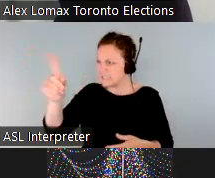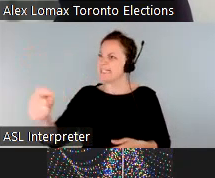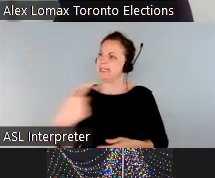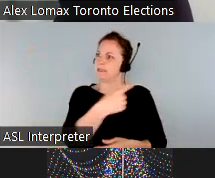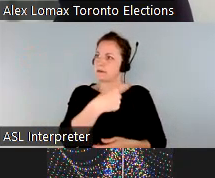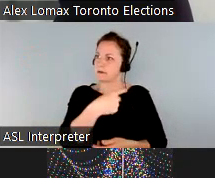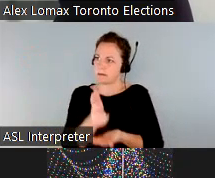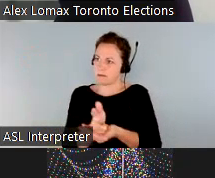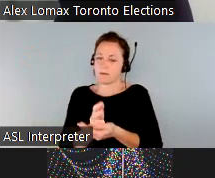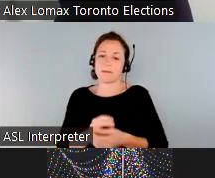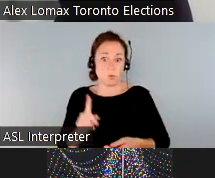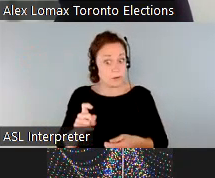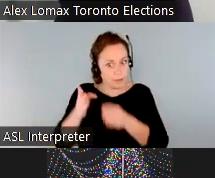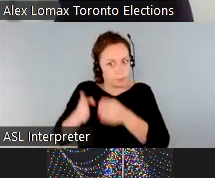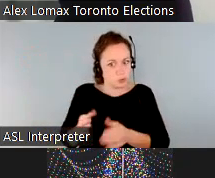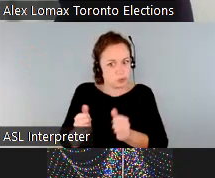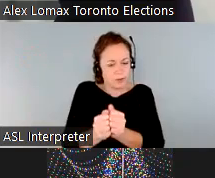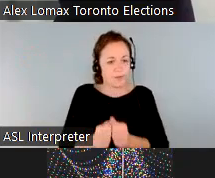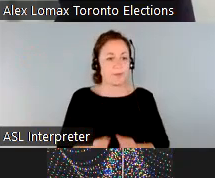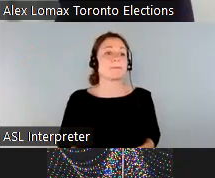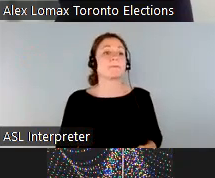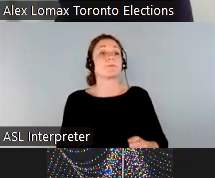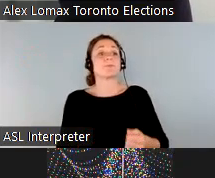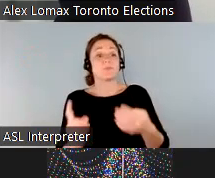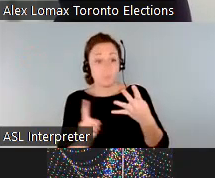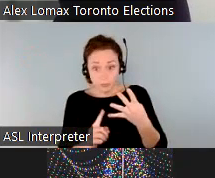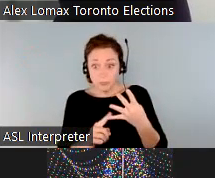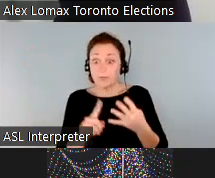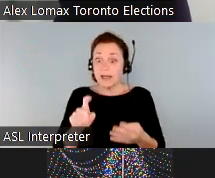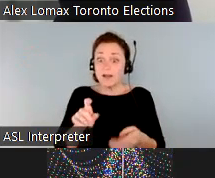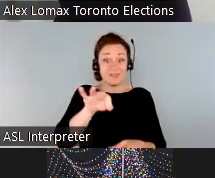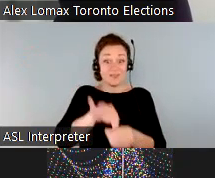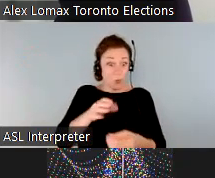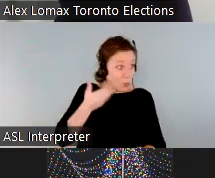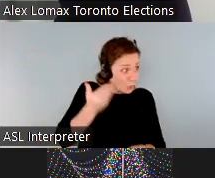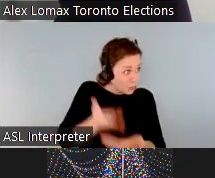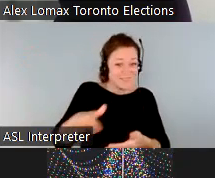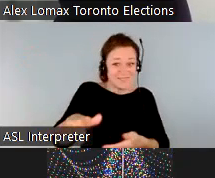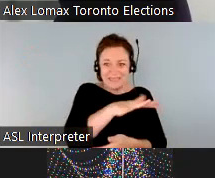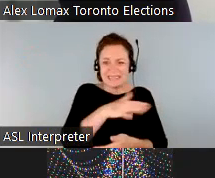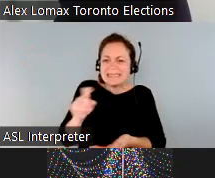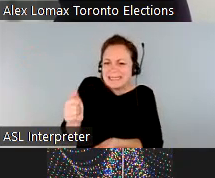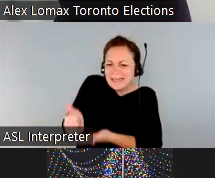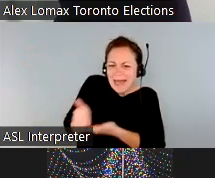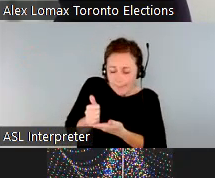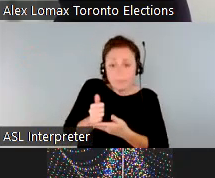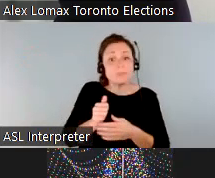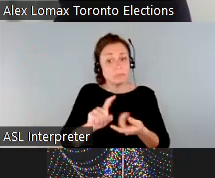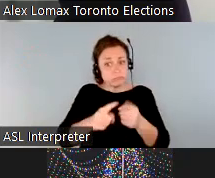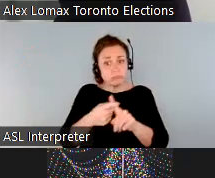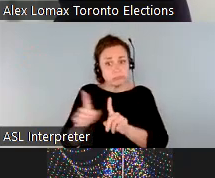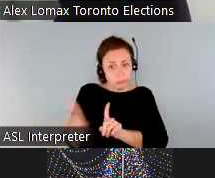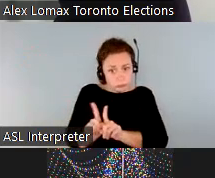option. Assistance in the voting place. If you require assistance at the voting place, you may bring a friend along to help, or you may ask an